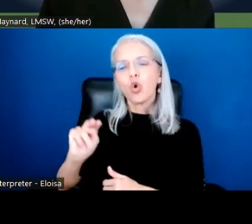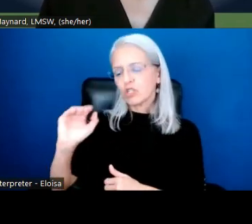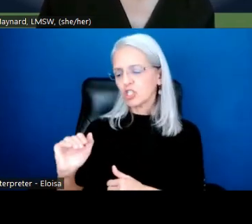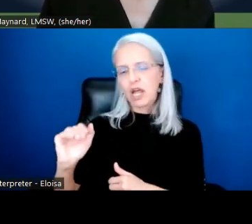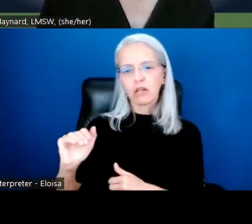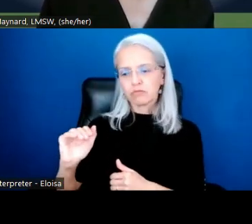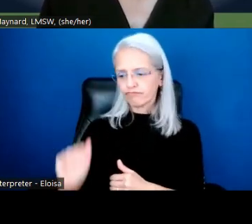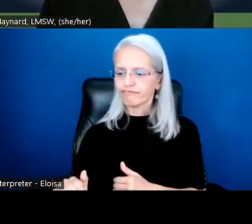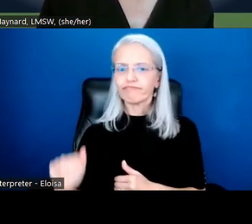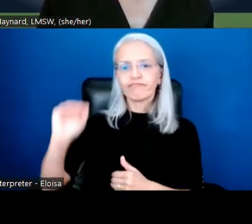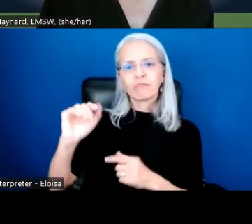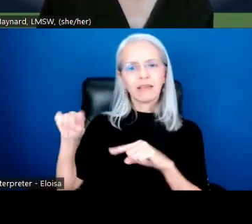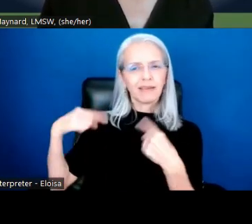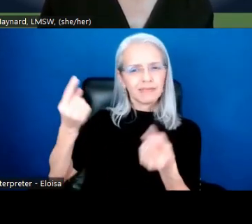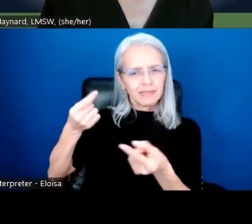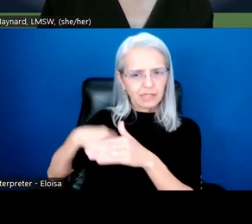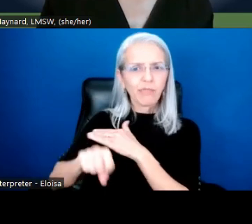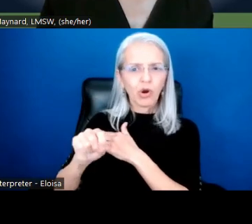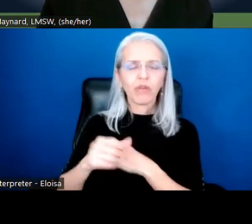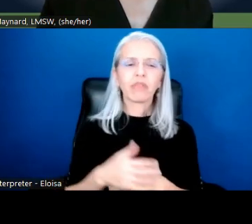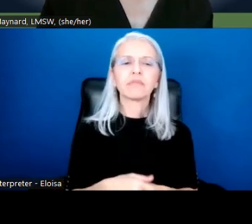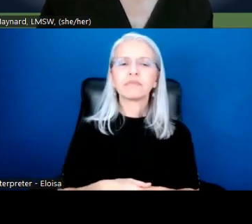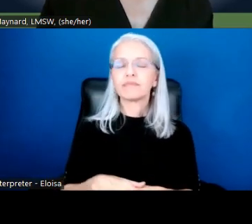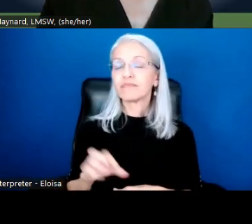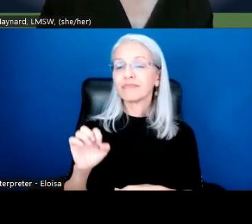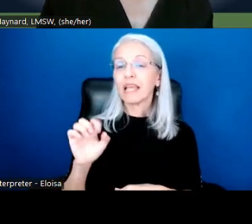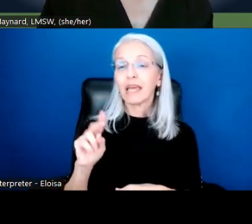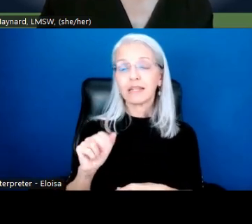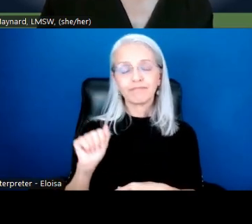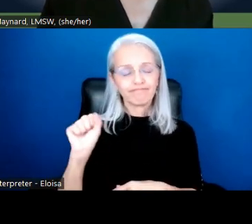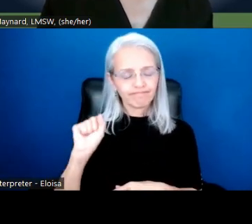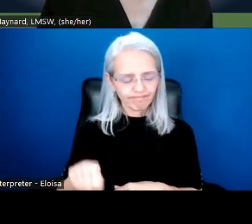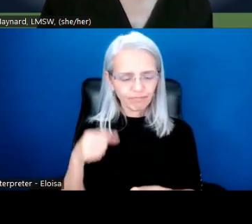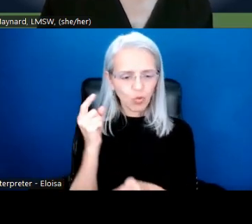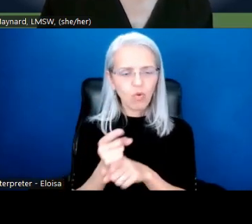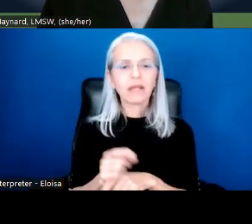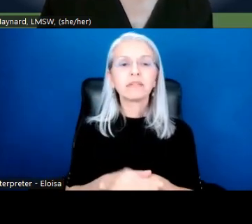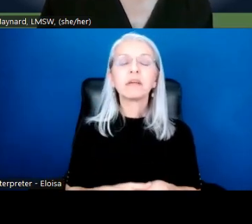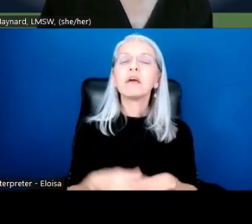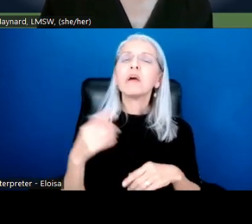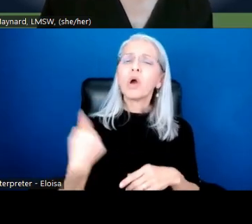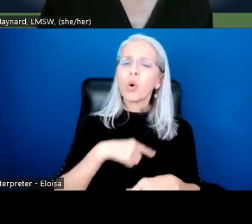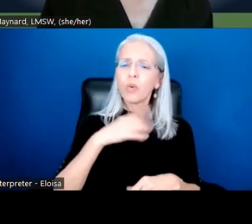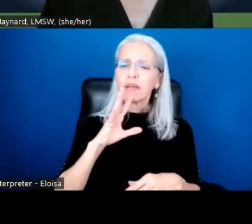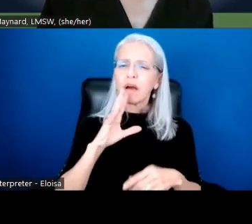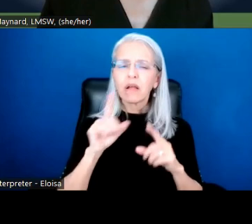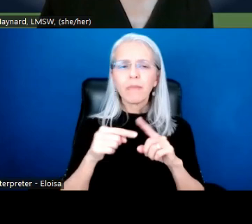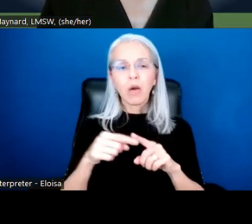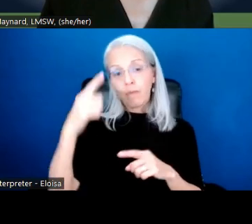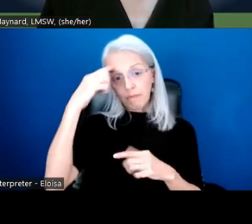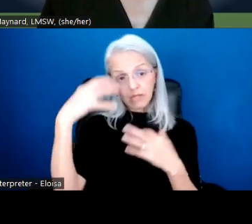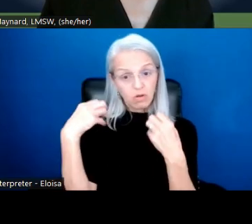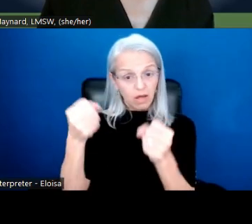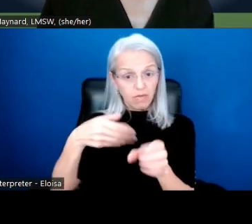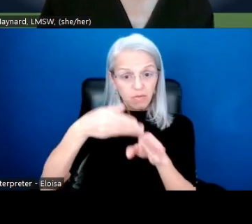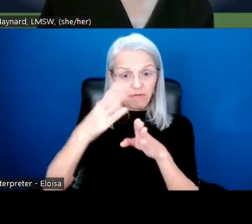Yeah, absolutely. Absolutely. Great, good stuff. So we often talk about, when we talk about mental health professionals,